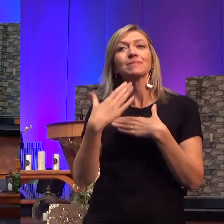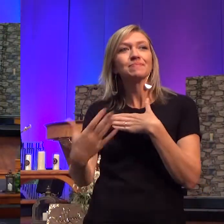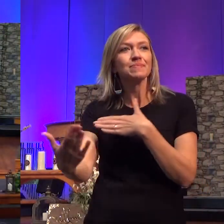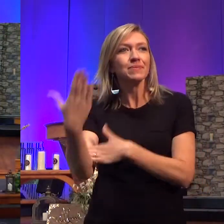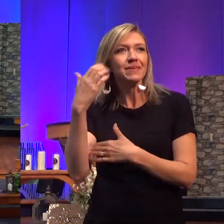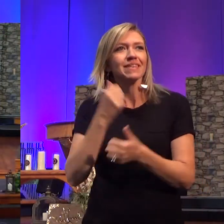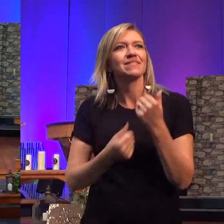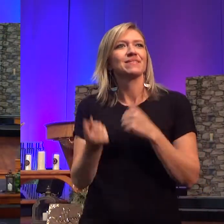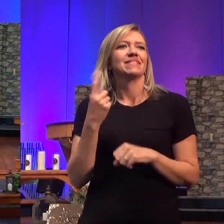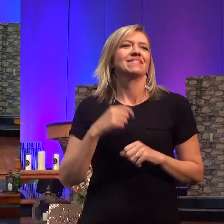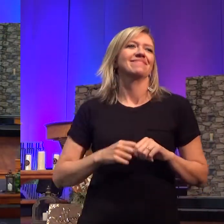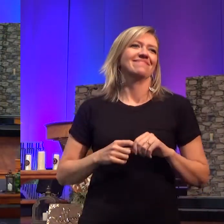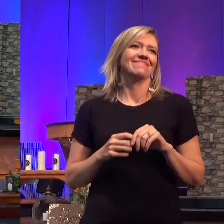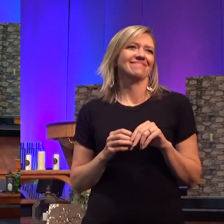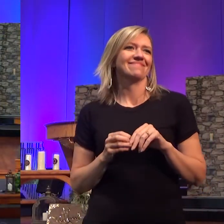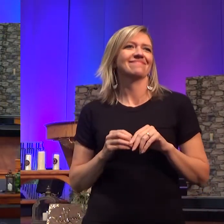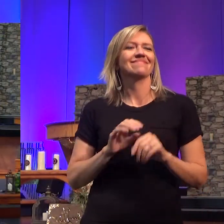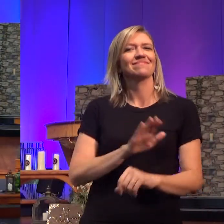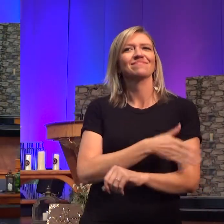Good morning, everybody.